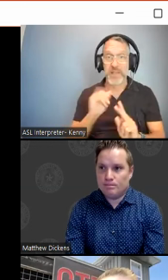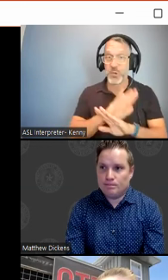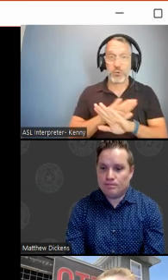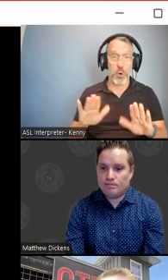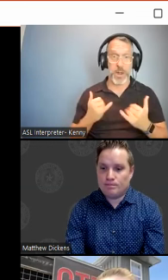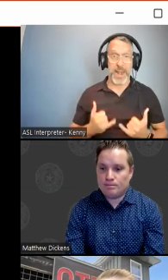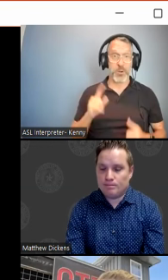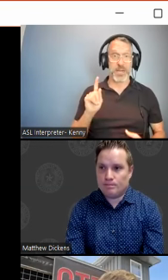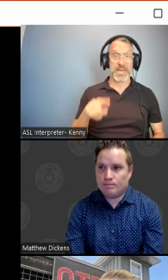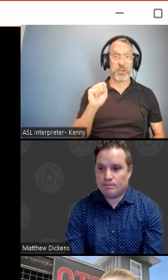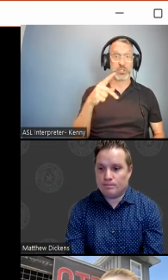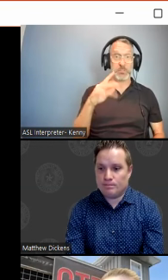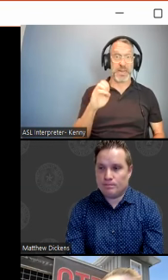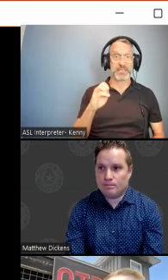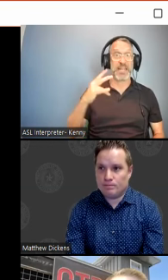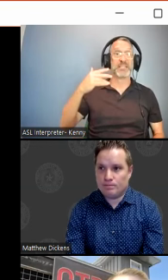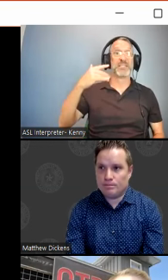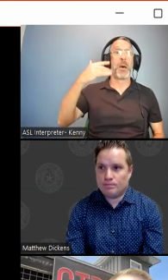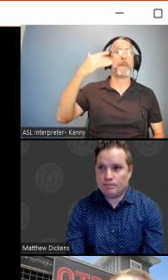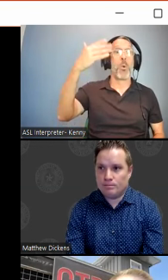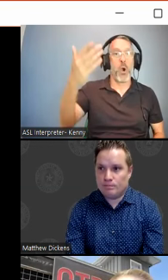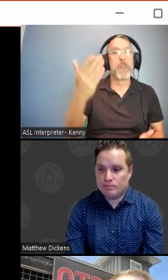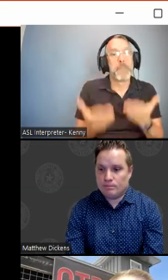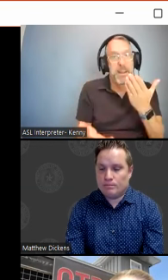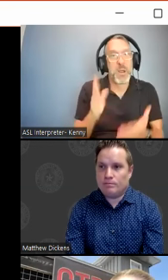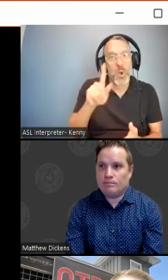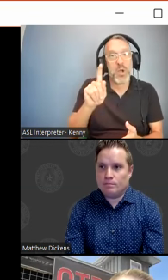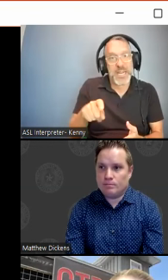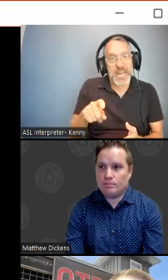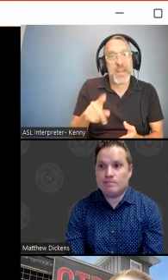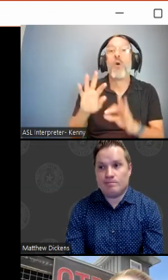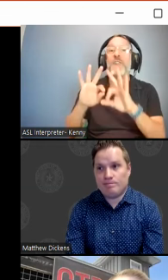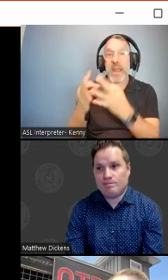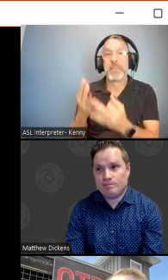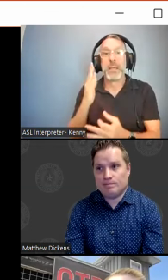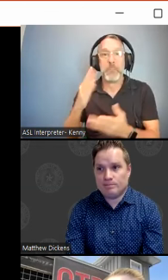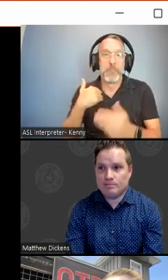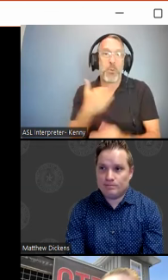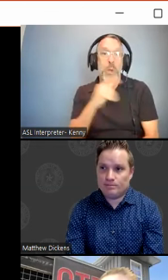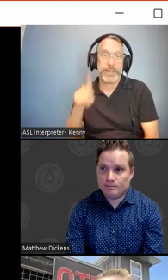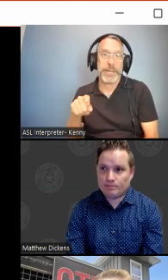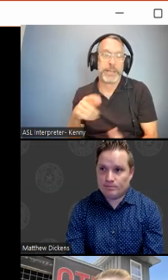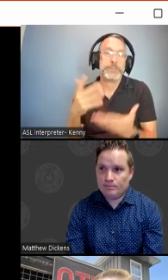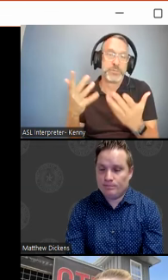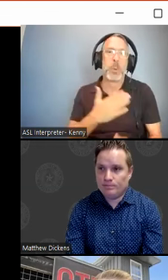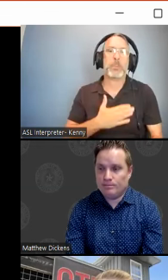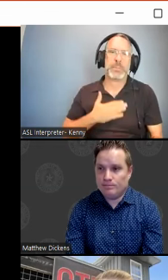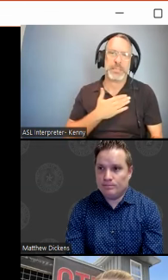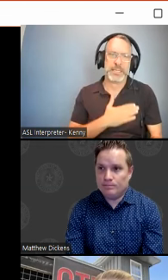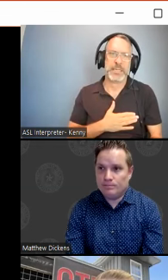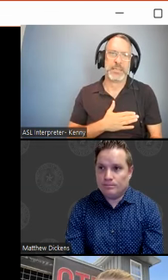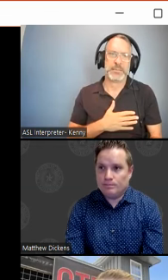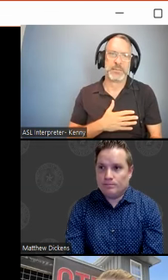now, at some point in your life, you probably will, or a family member will. So please take this